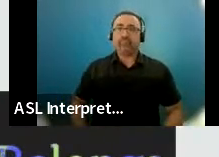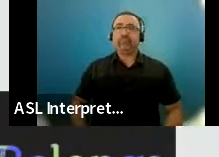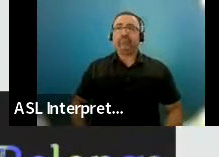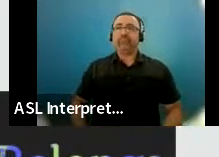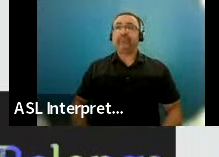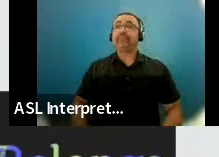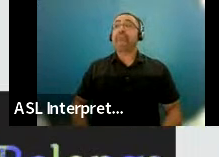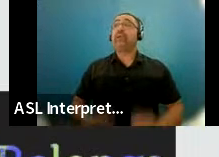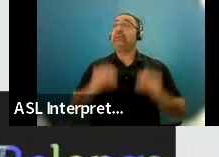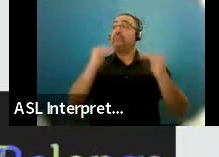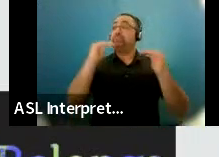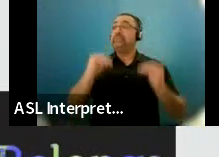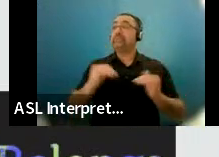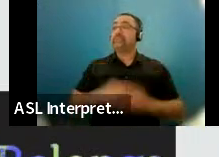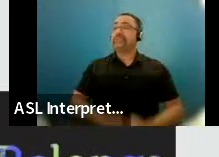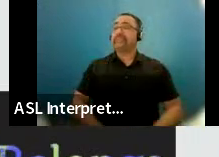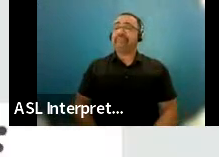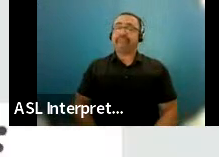Next.